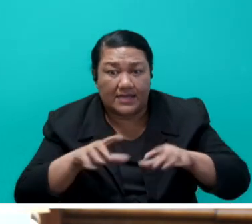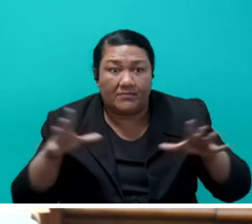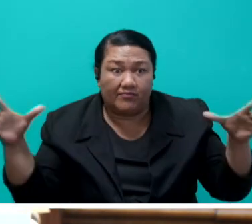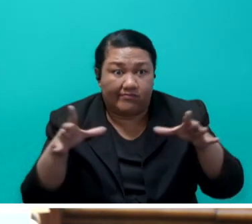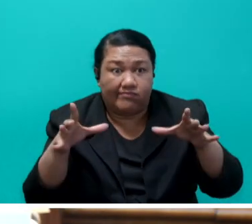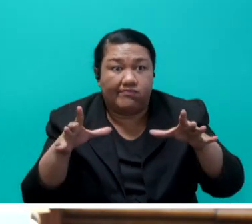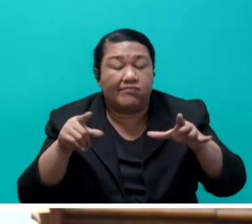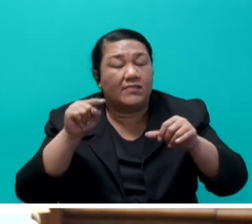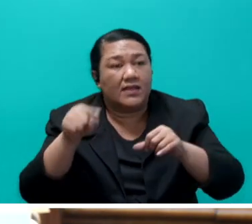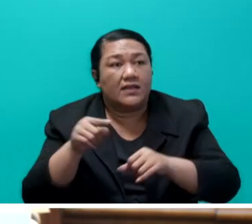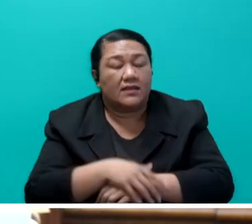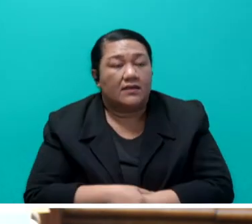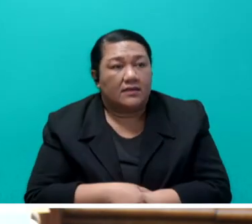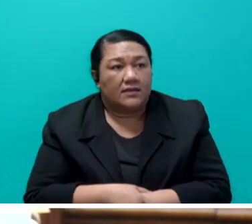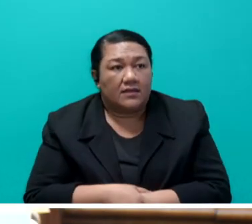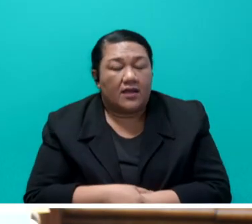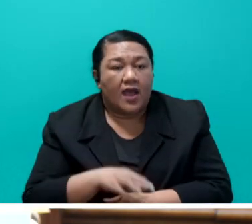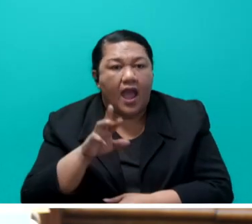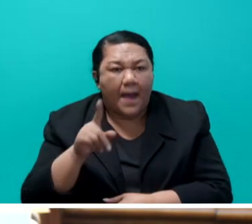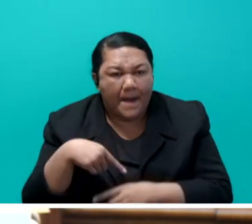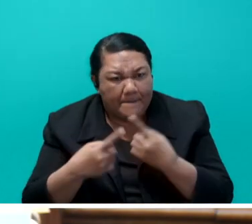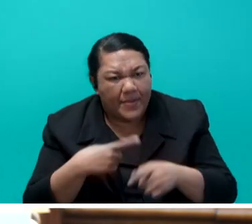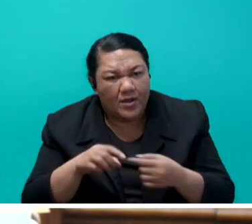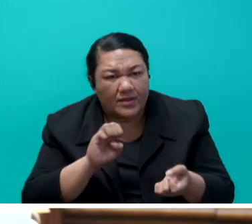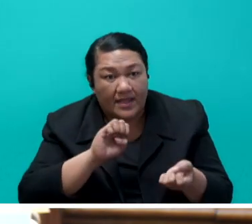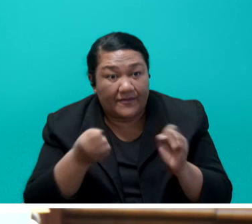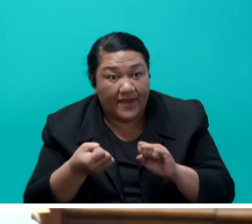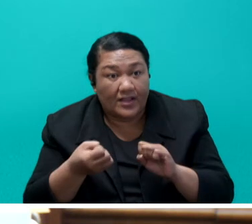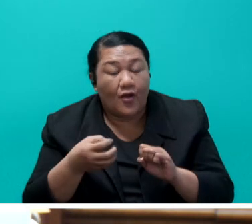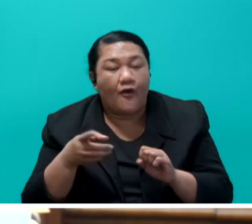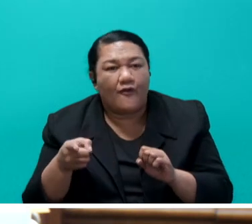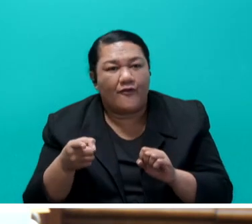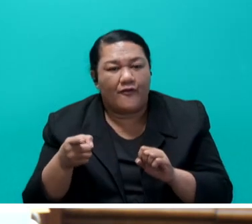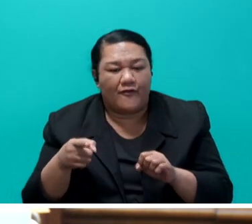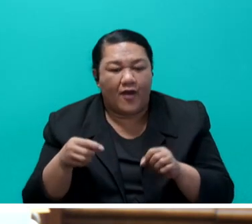by the UN Scientific Committee on Effects of Atomic Radiation,